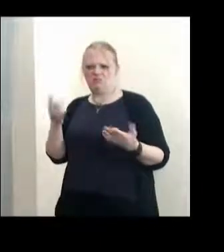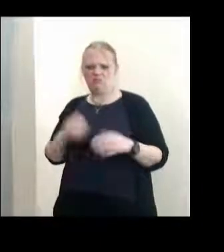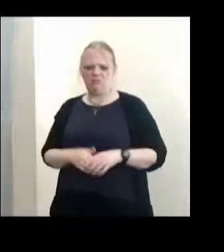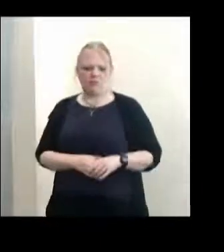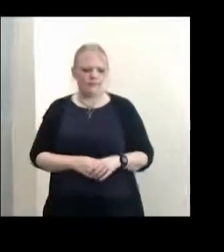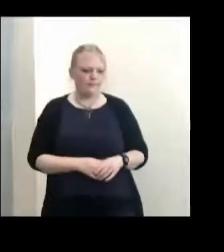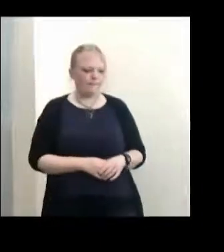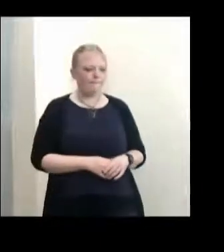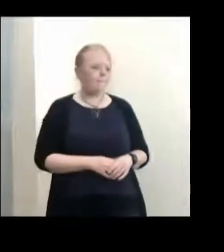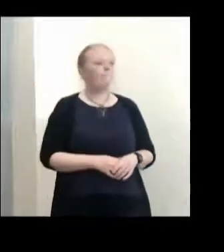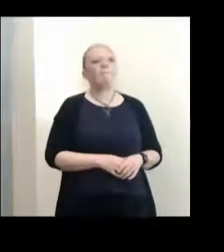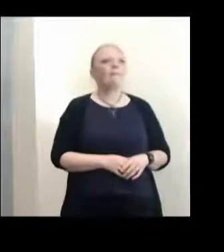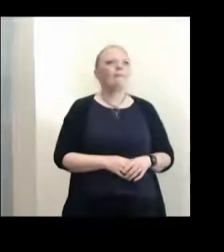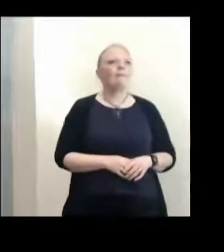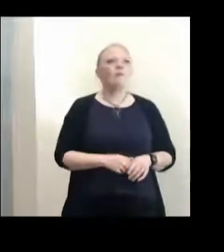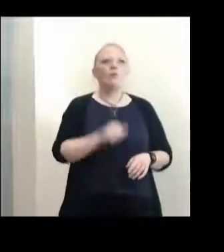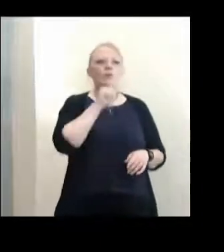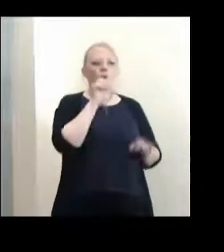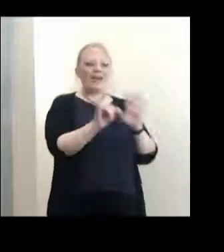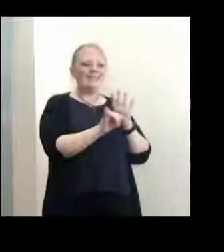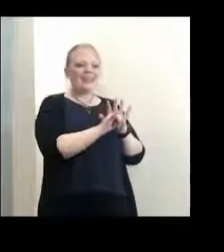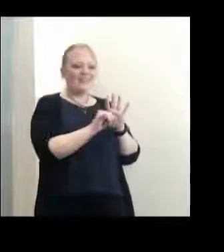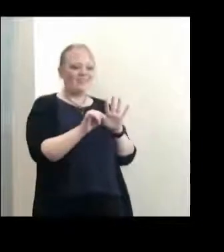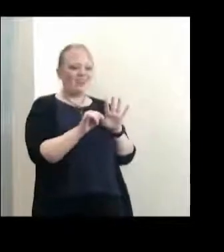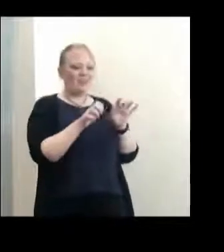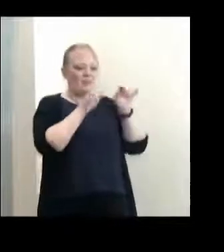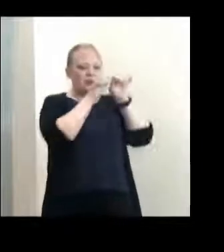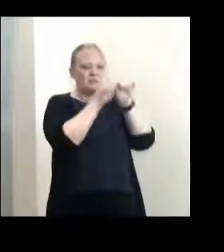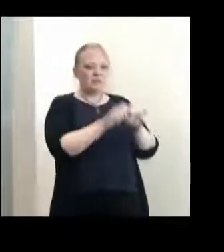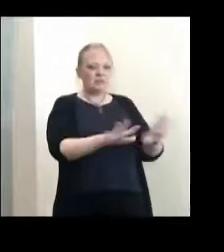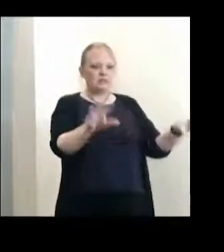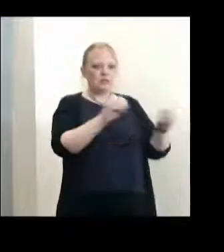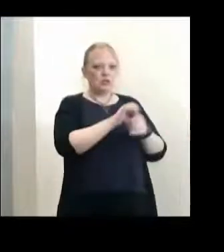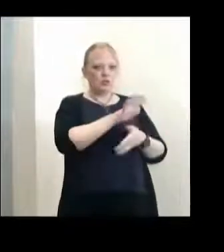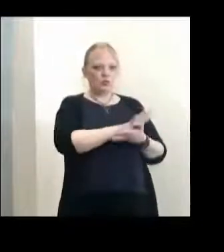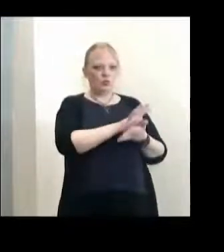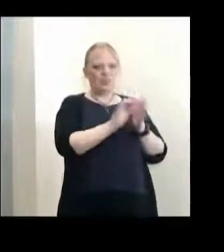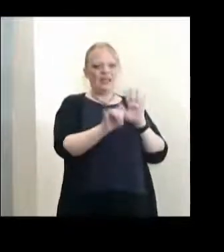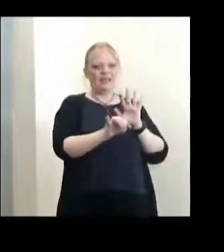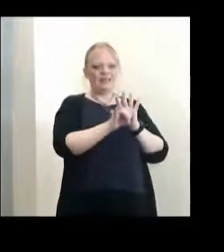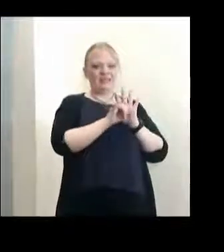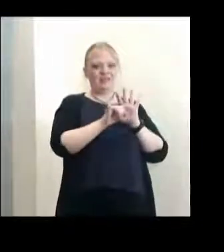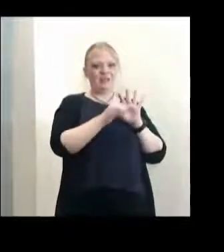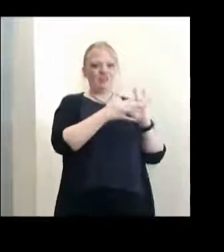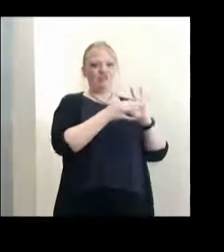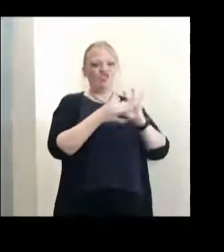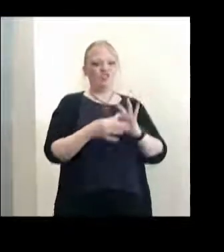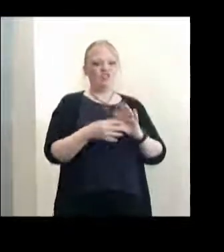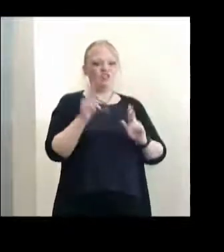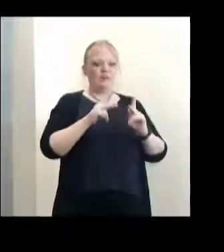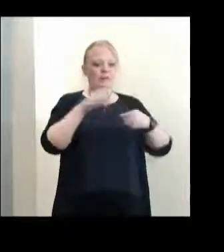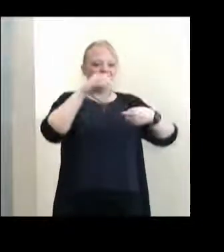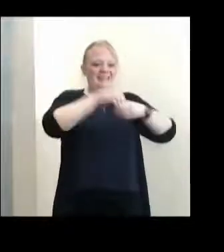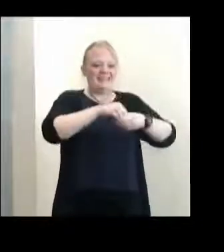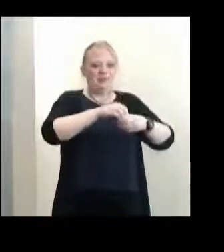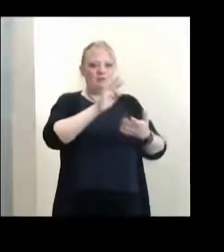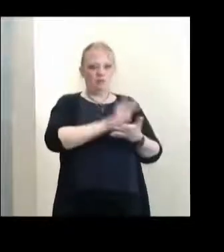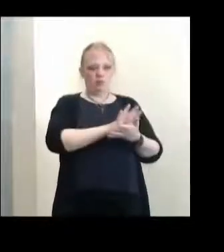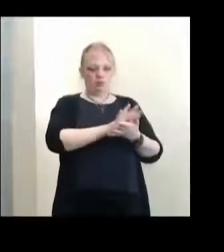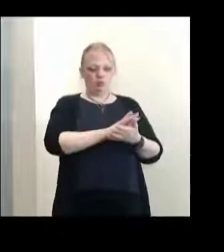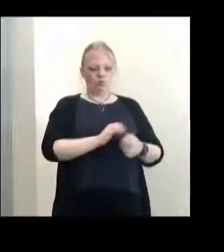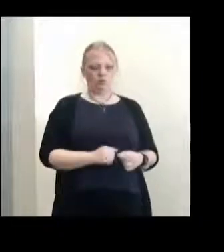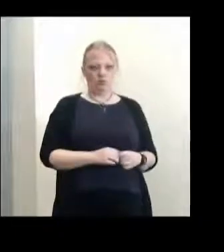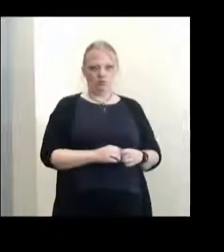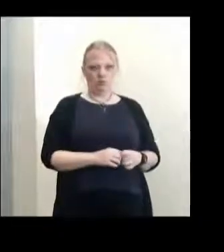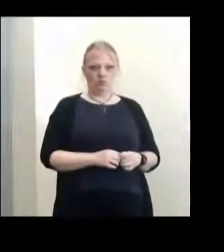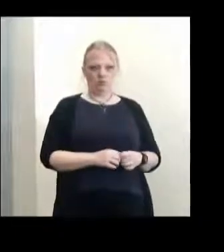don't necessarily identify them as transmissions in the schools, but we identify them with regards to the individuals that are in a school. So if you have